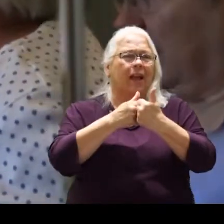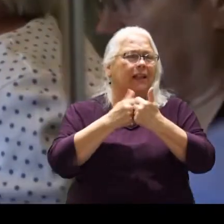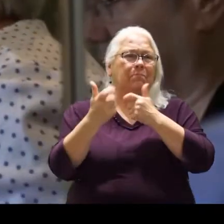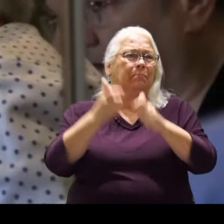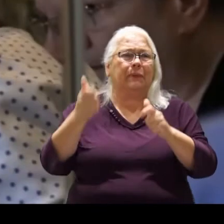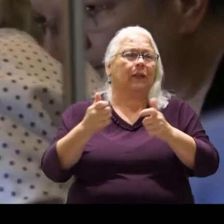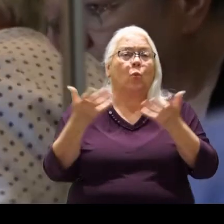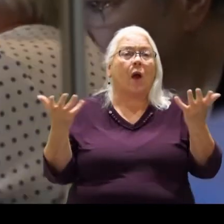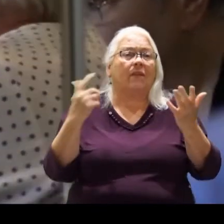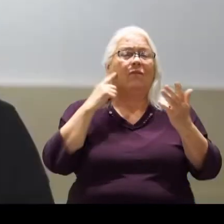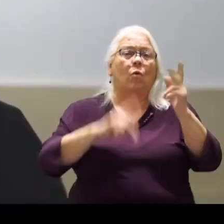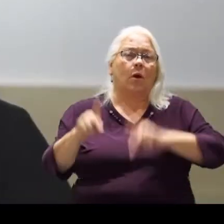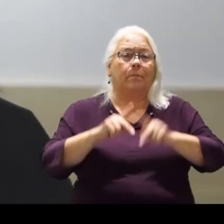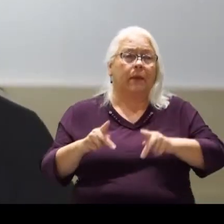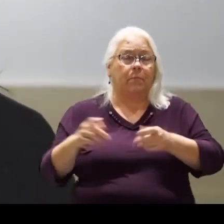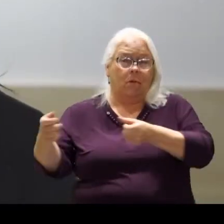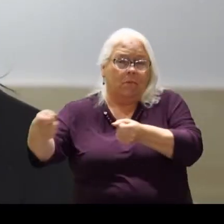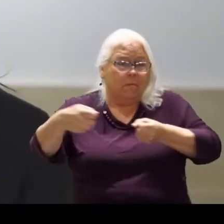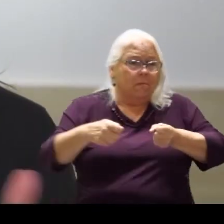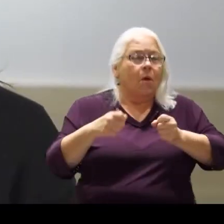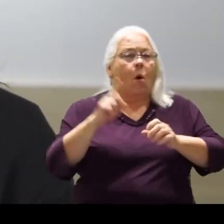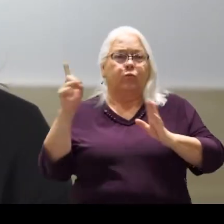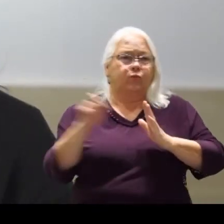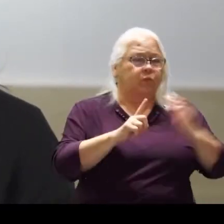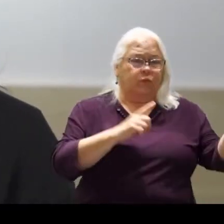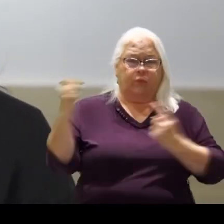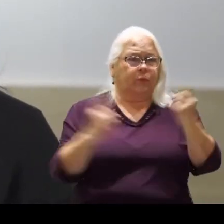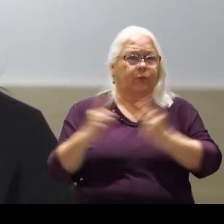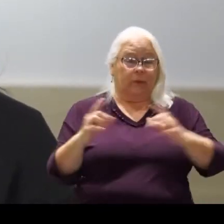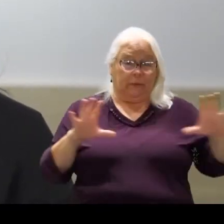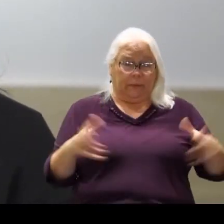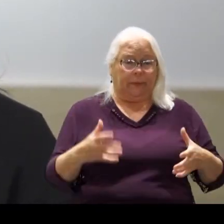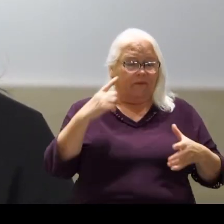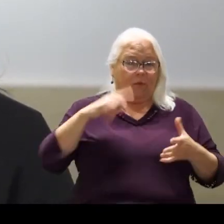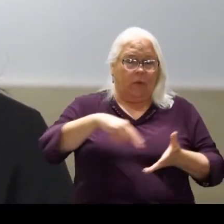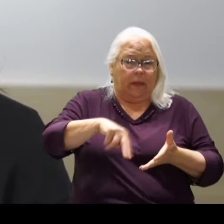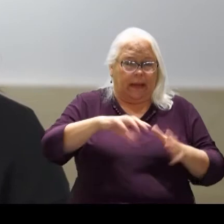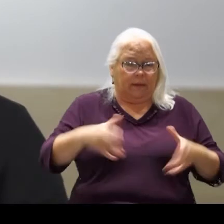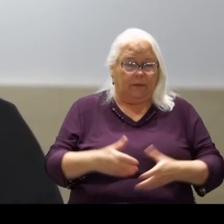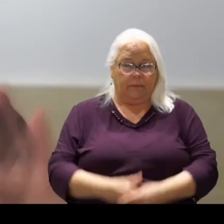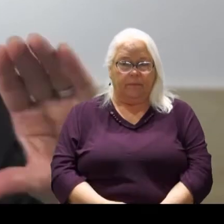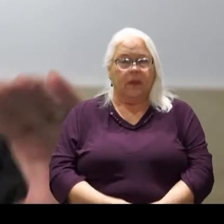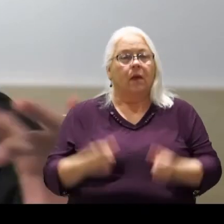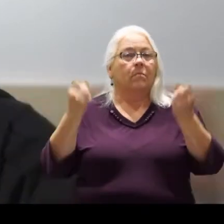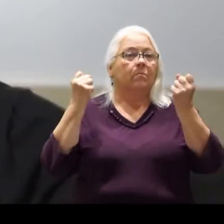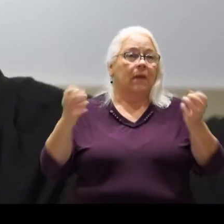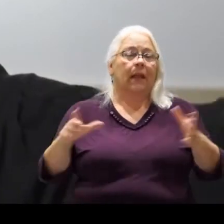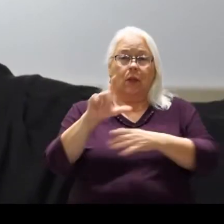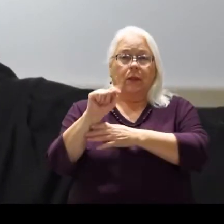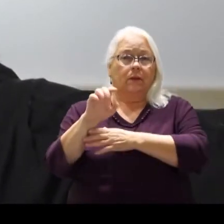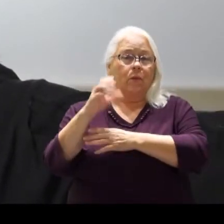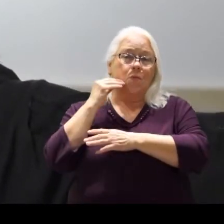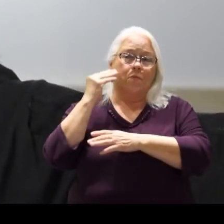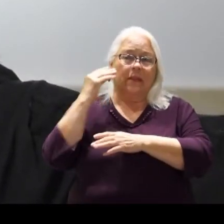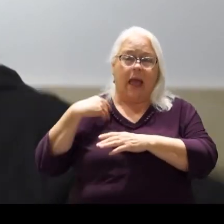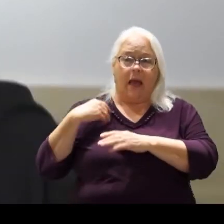long-term care, I think, is actually gathering people into one space. So many of the homes are set up with